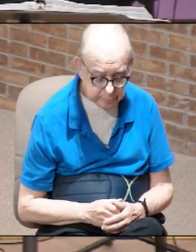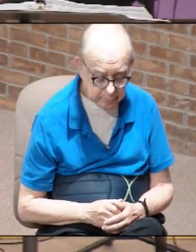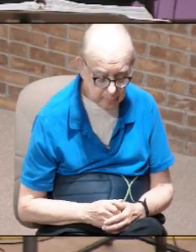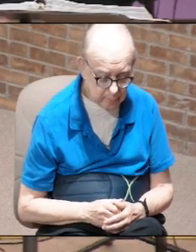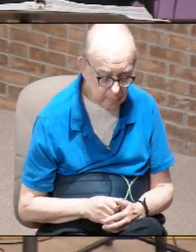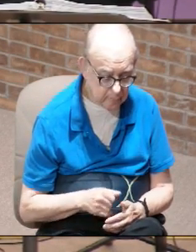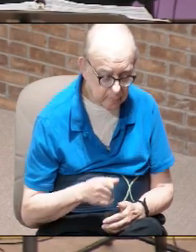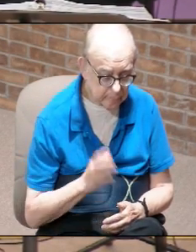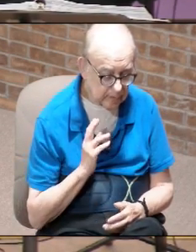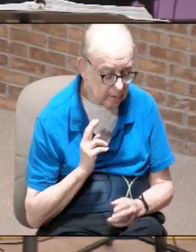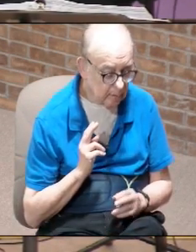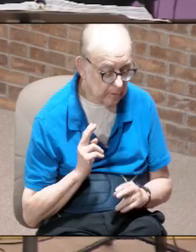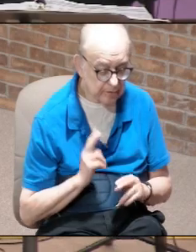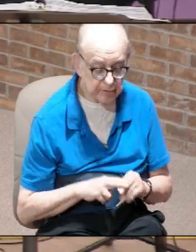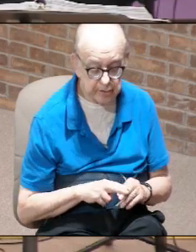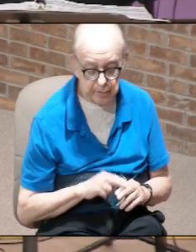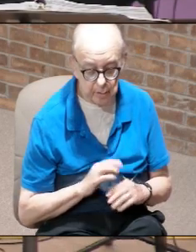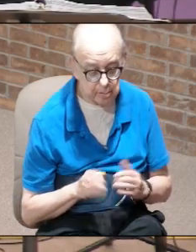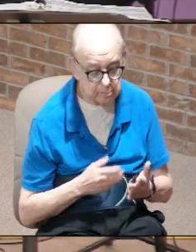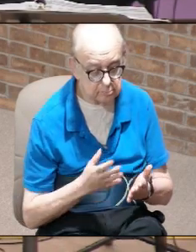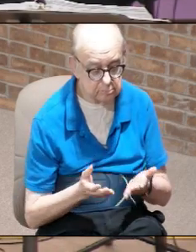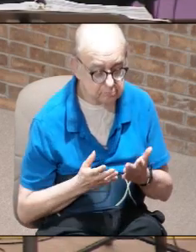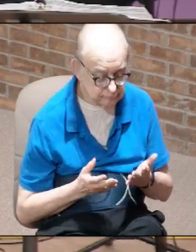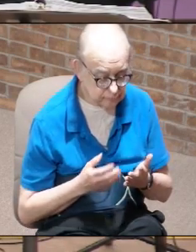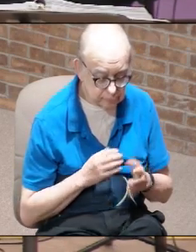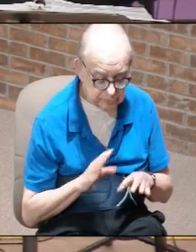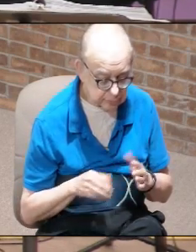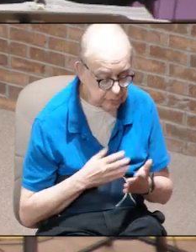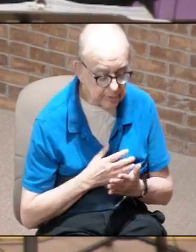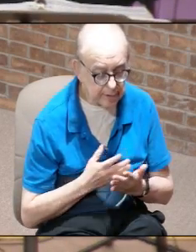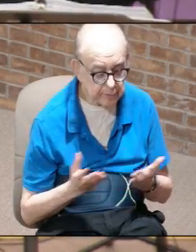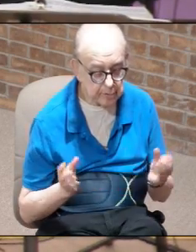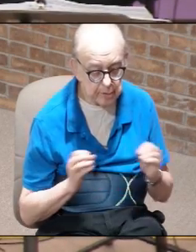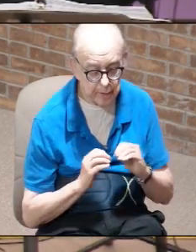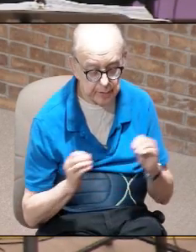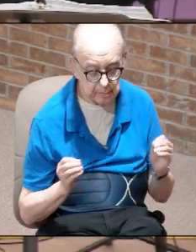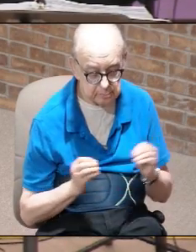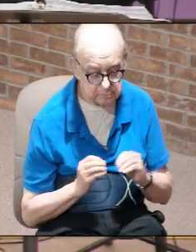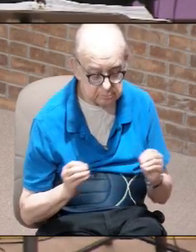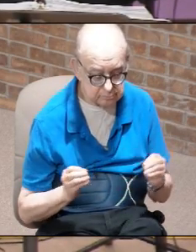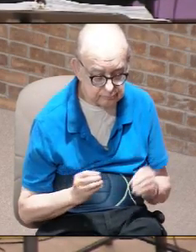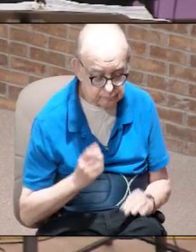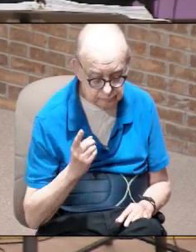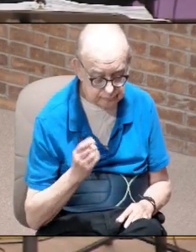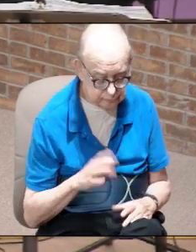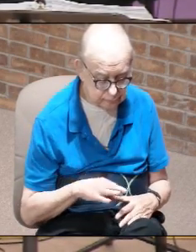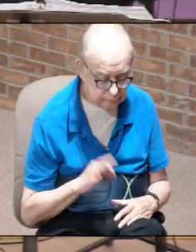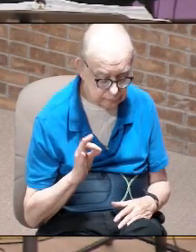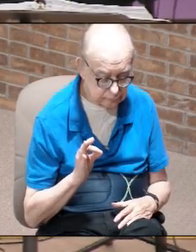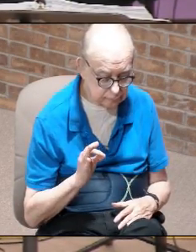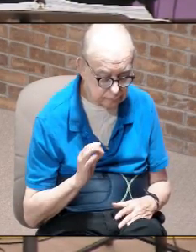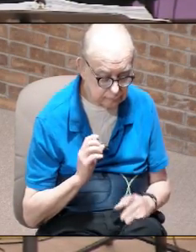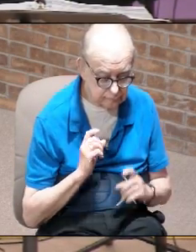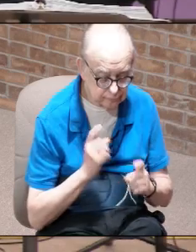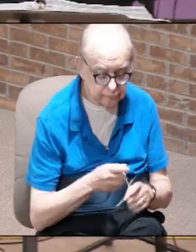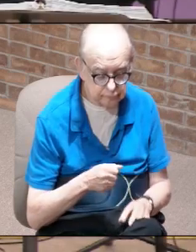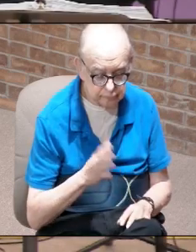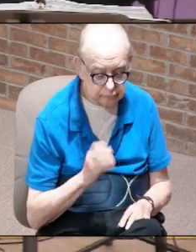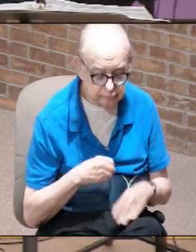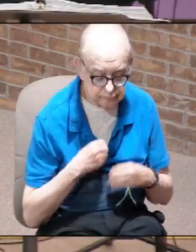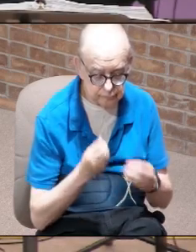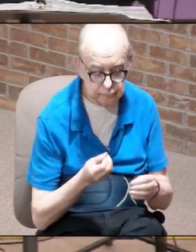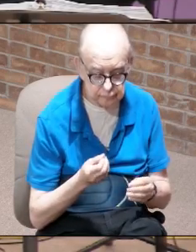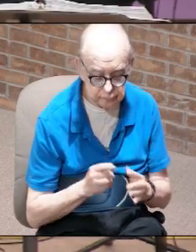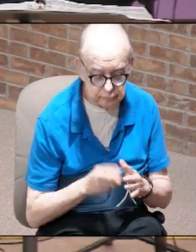You can let it sit around all you want, and it won't do a thing. But when you realize the spiritual gift that God has given you and